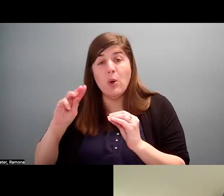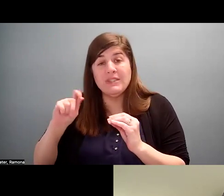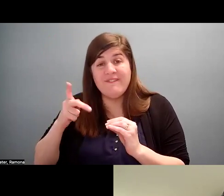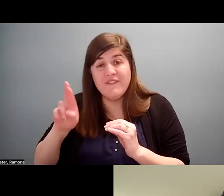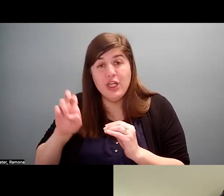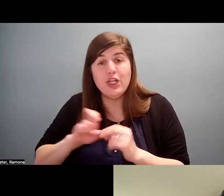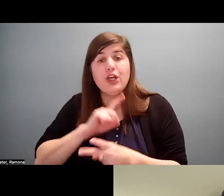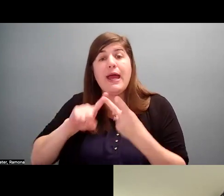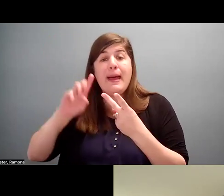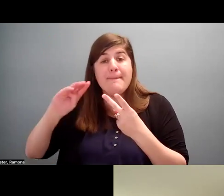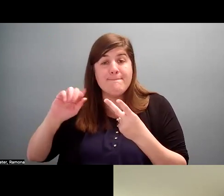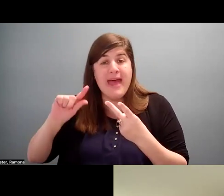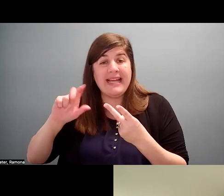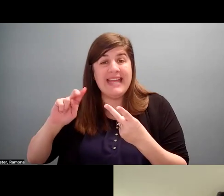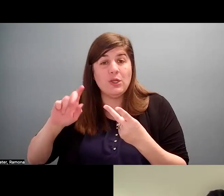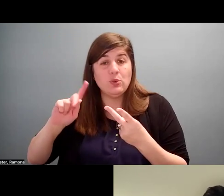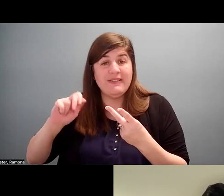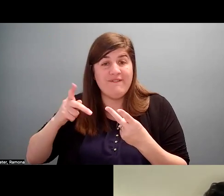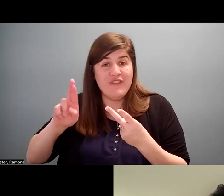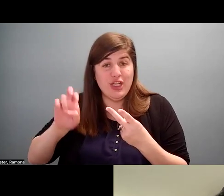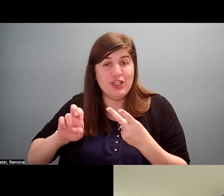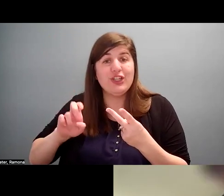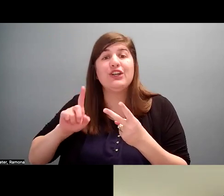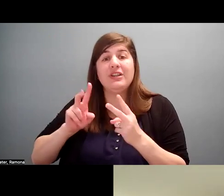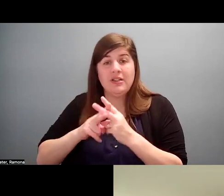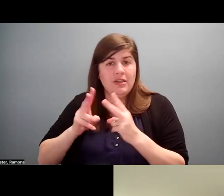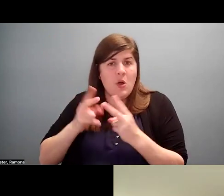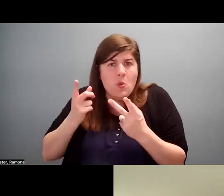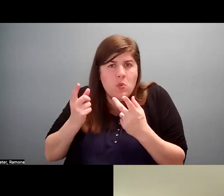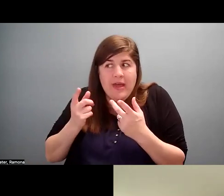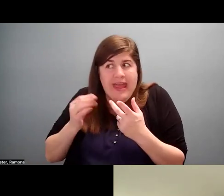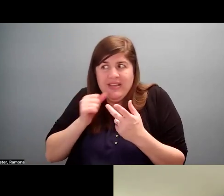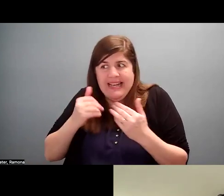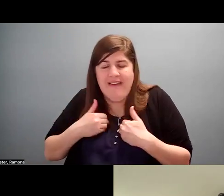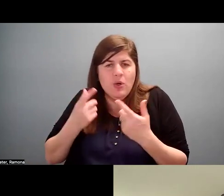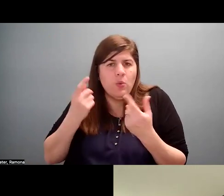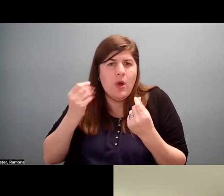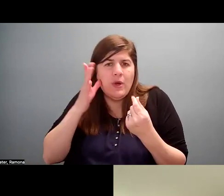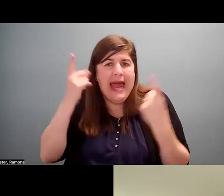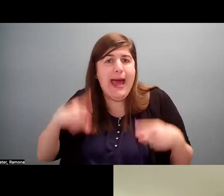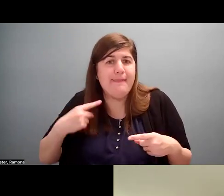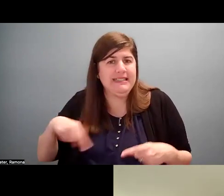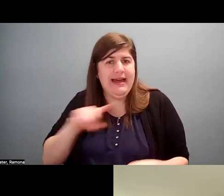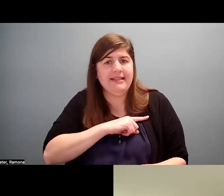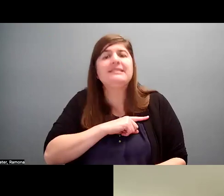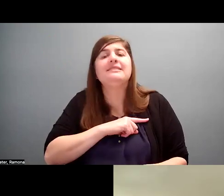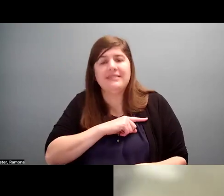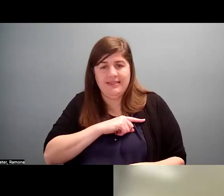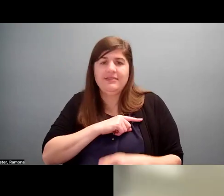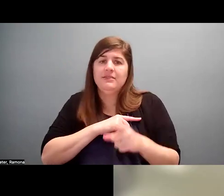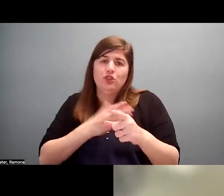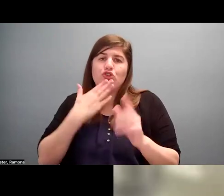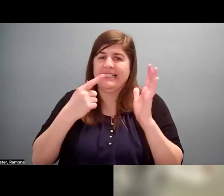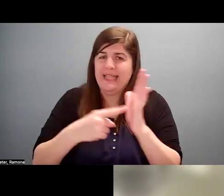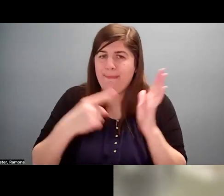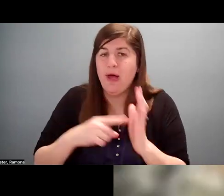what would happen to us? Okay, that's a very cool question. I love that question. So we have a good example with that, and it's Mars. Mars